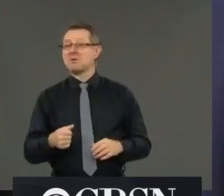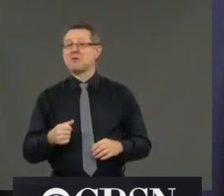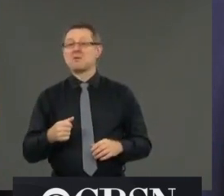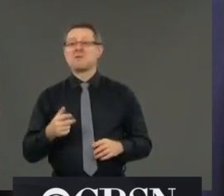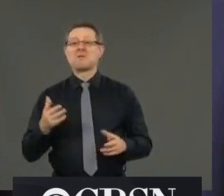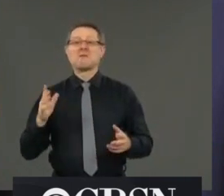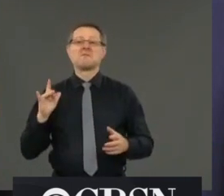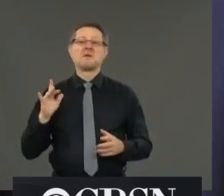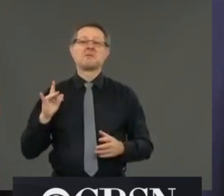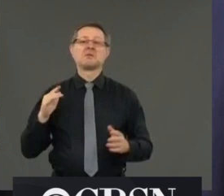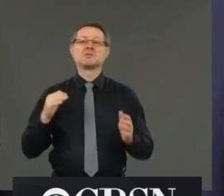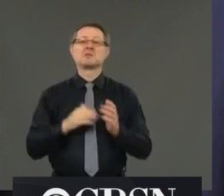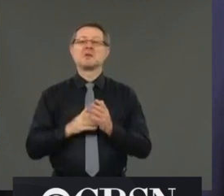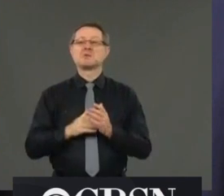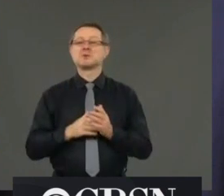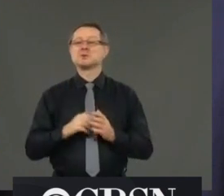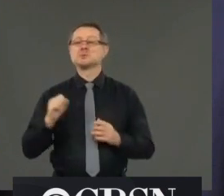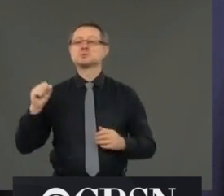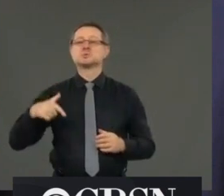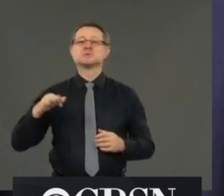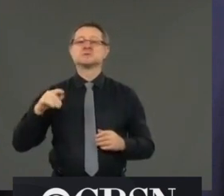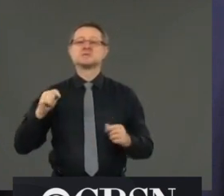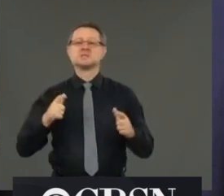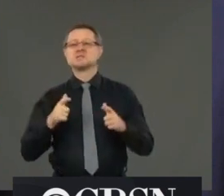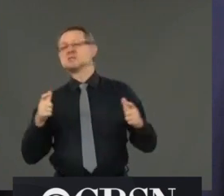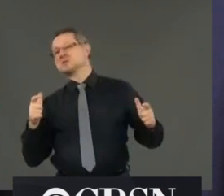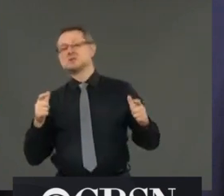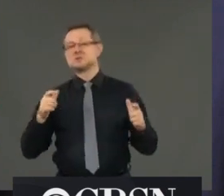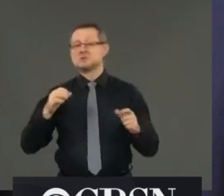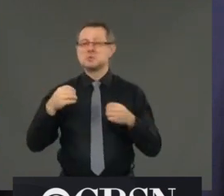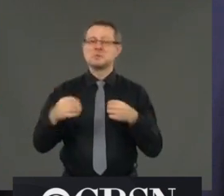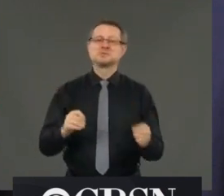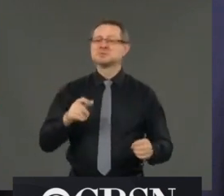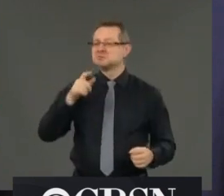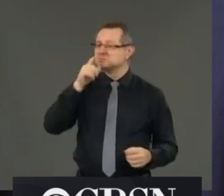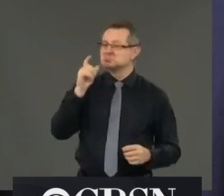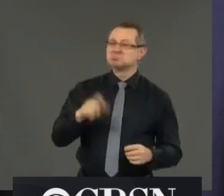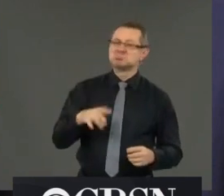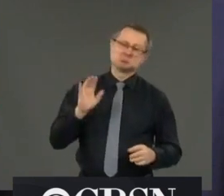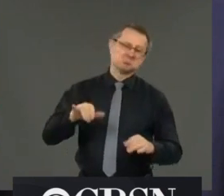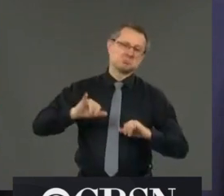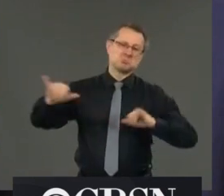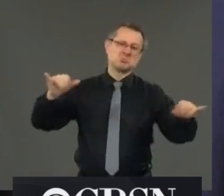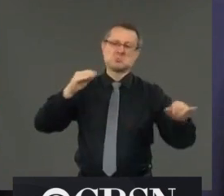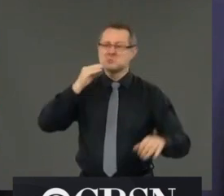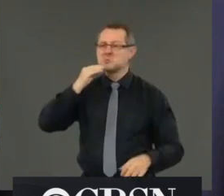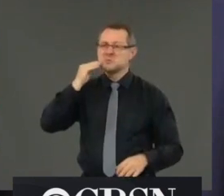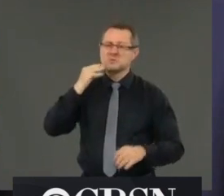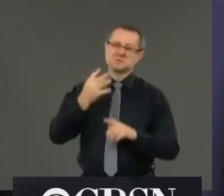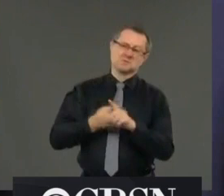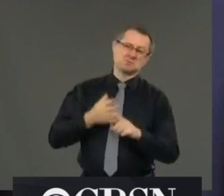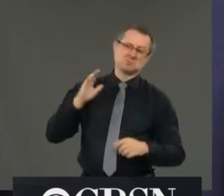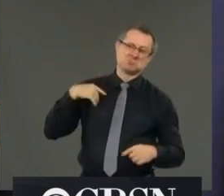$25,000, 25,000 square feet of space. I don't need it. They worked from home for 4 months. It was fine.